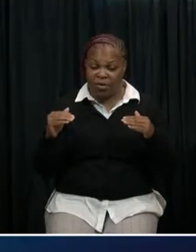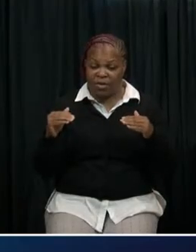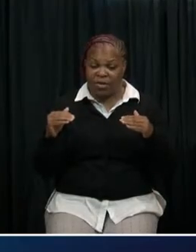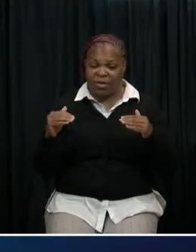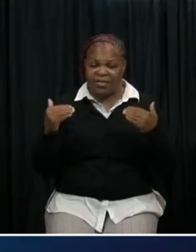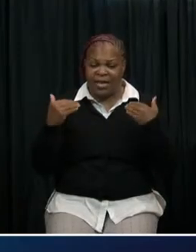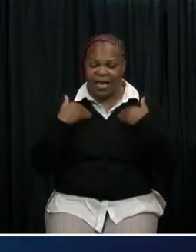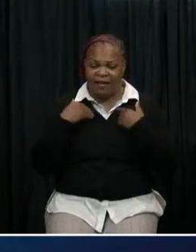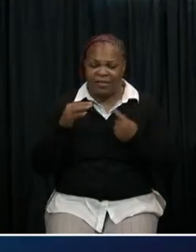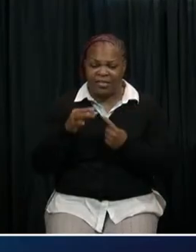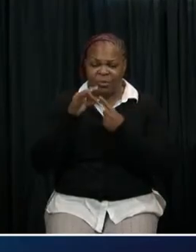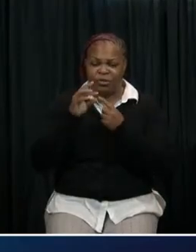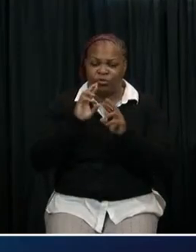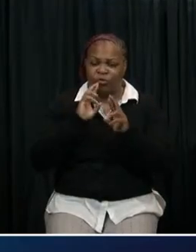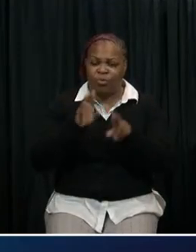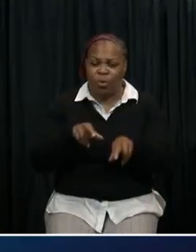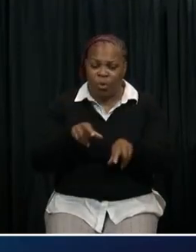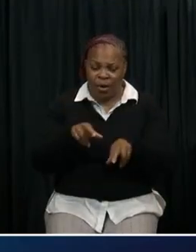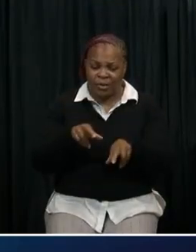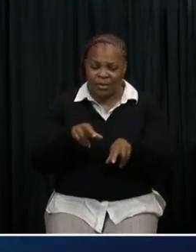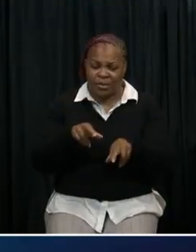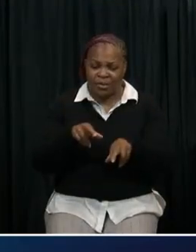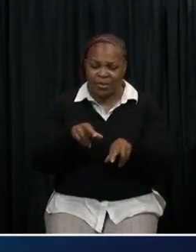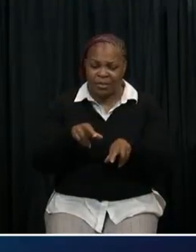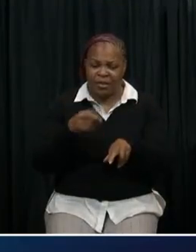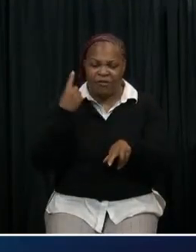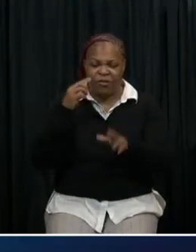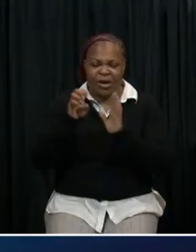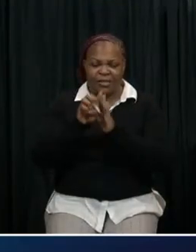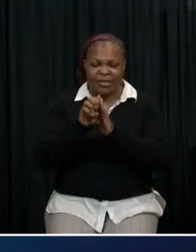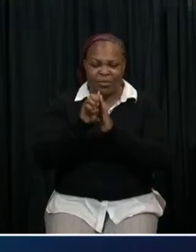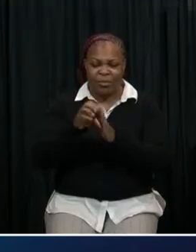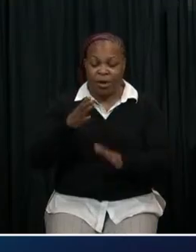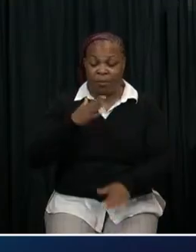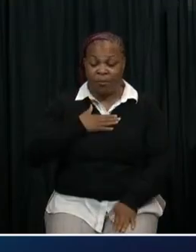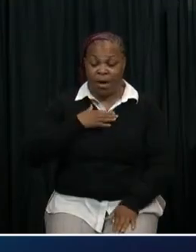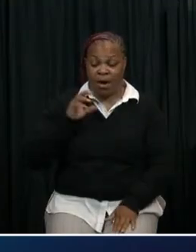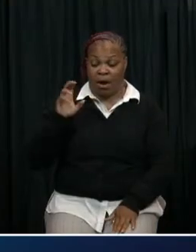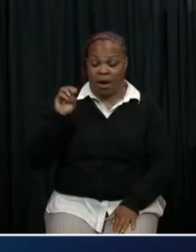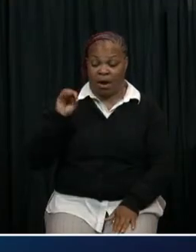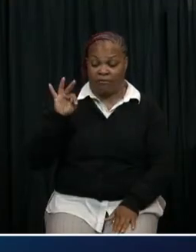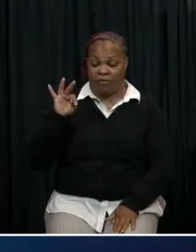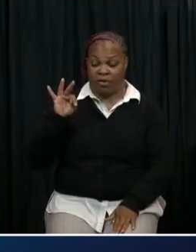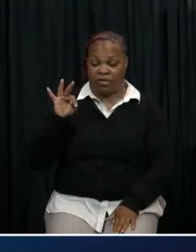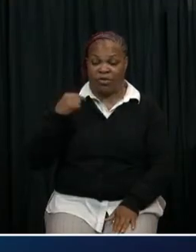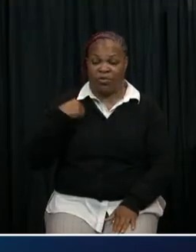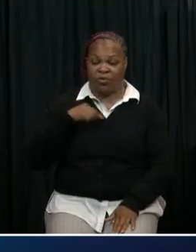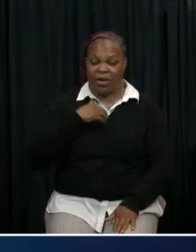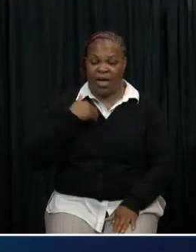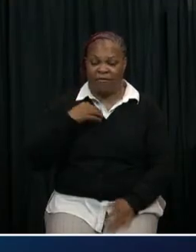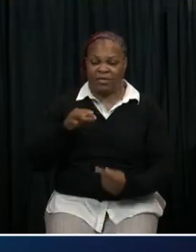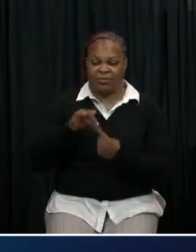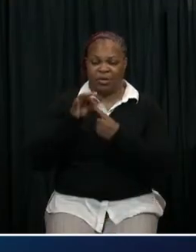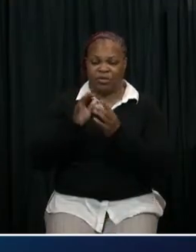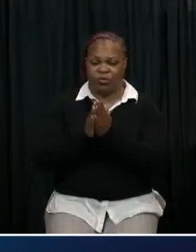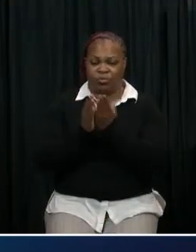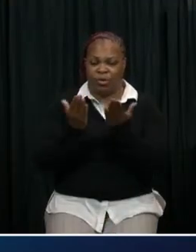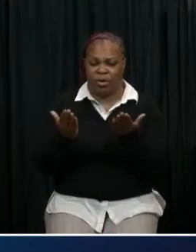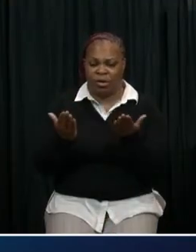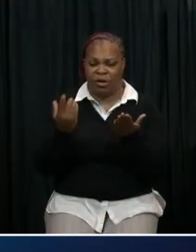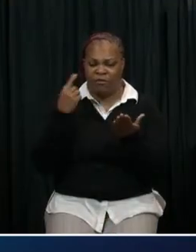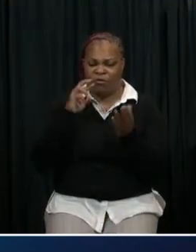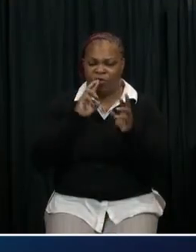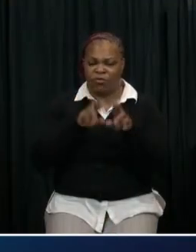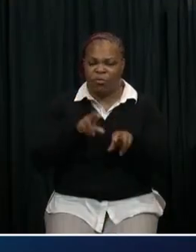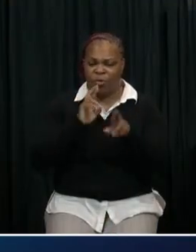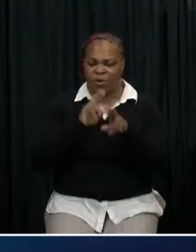a special report. For instance, in my conference, we have a special book for reports of